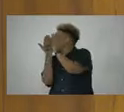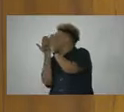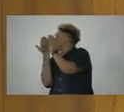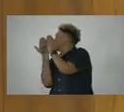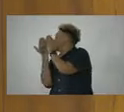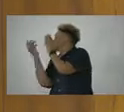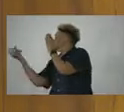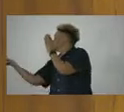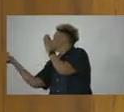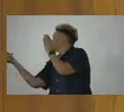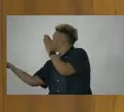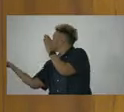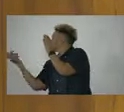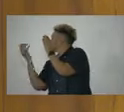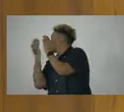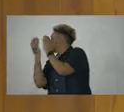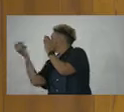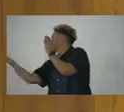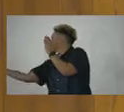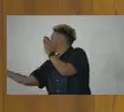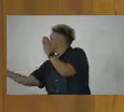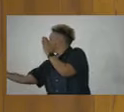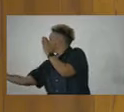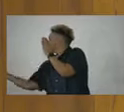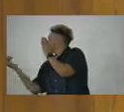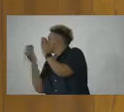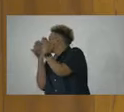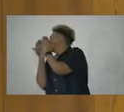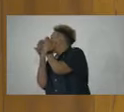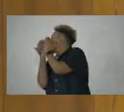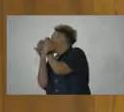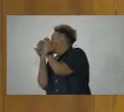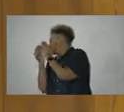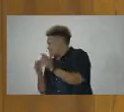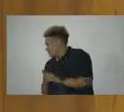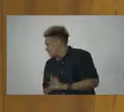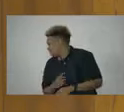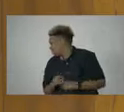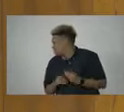approximately 300 entrepreneurial grants